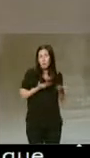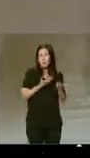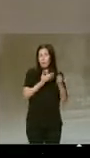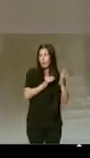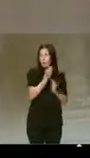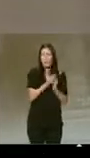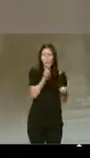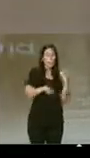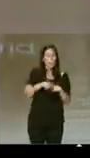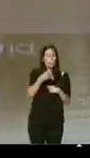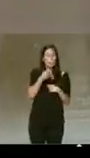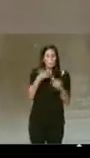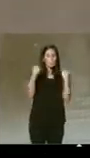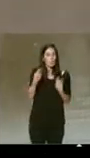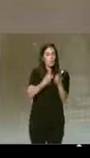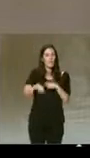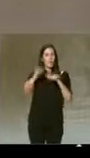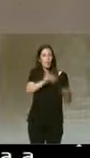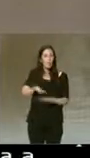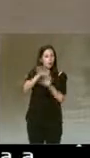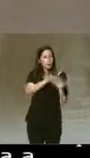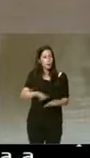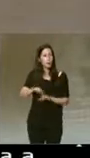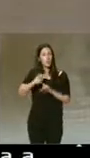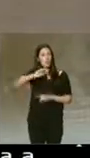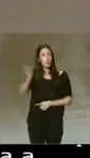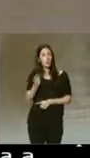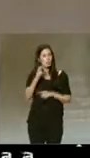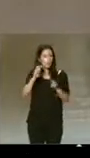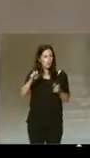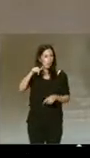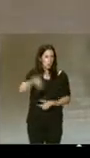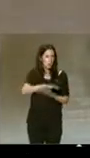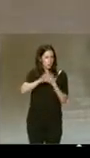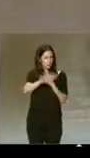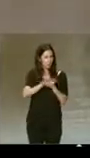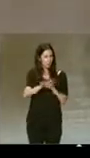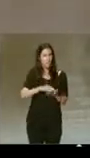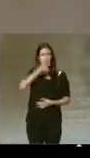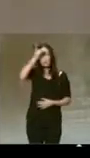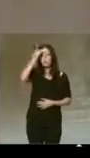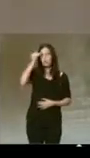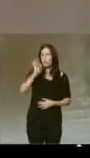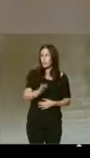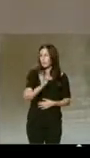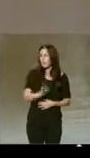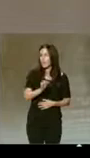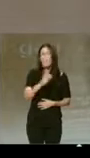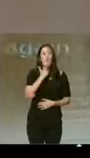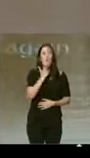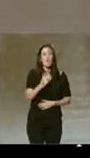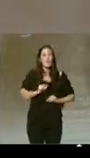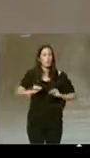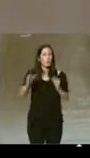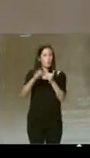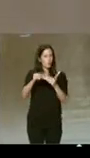past, sold by manufacturers. They can change it now, and this is again something that we'd like to discuss with the